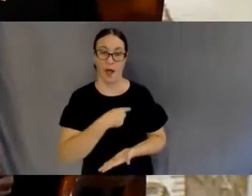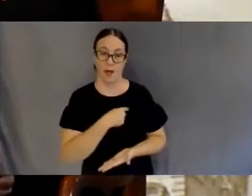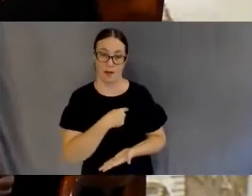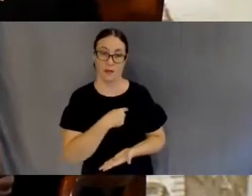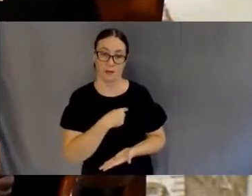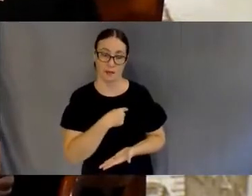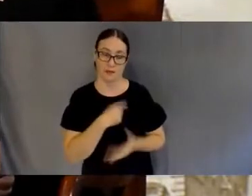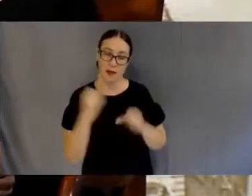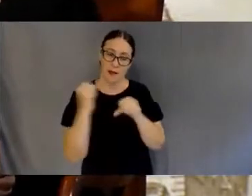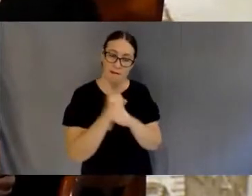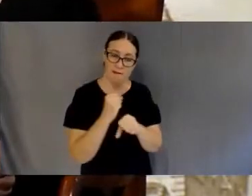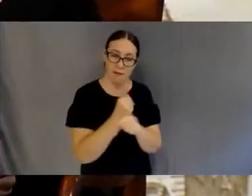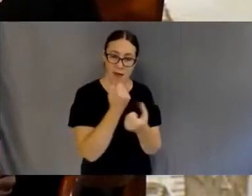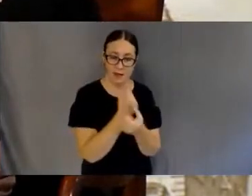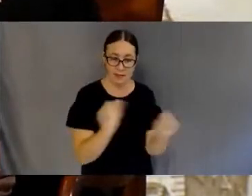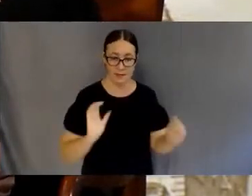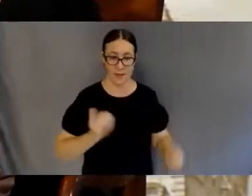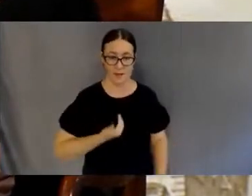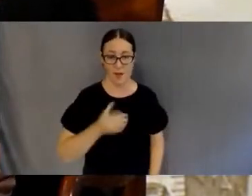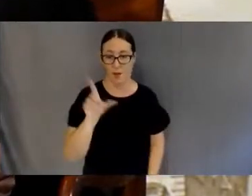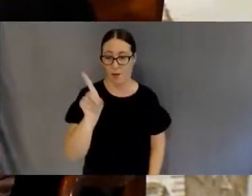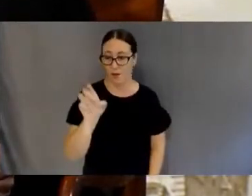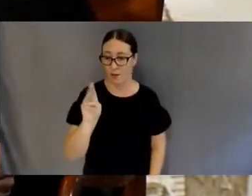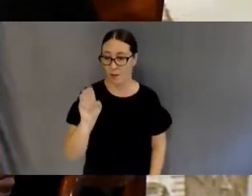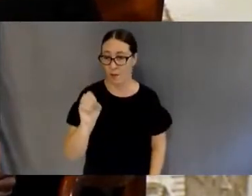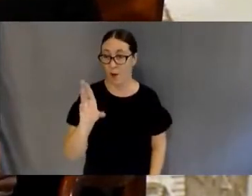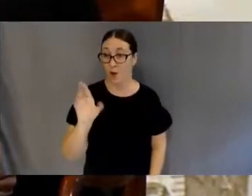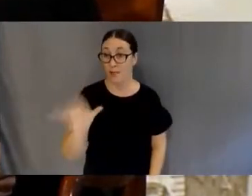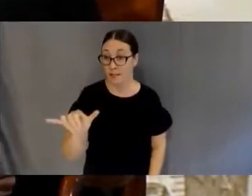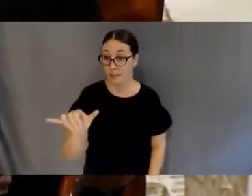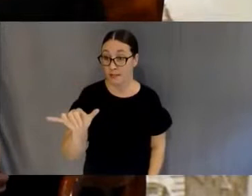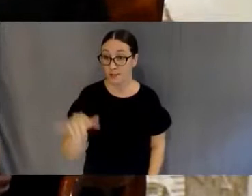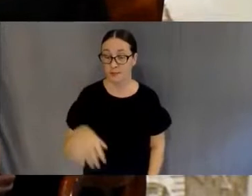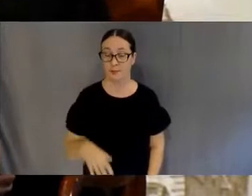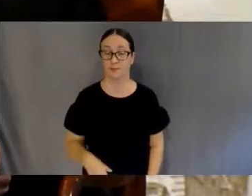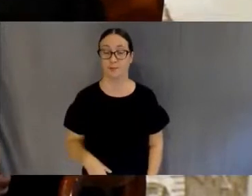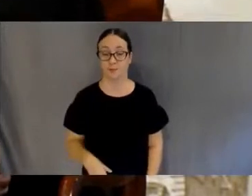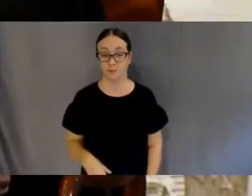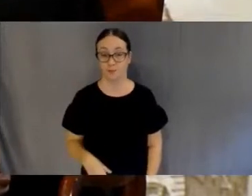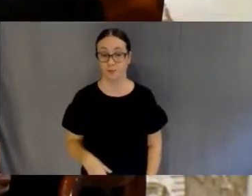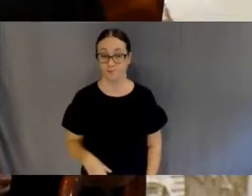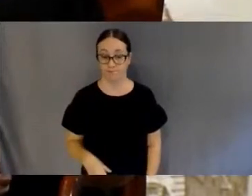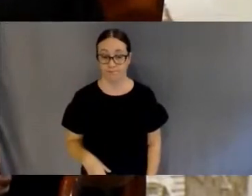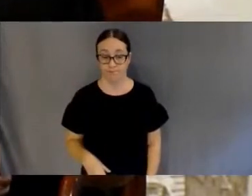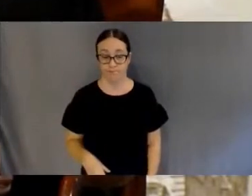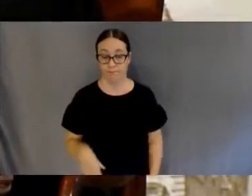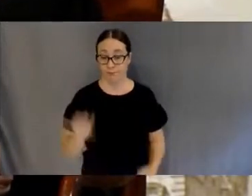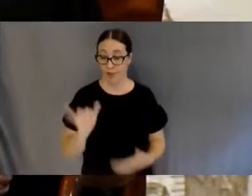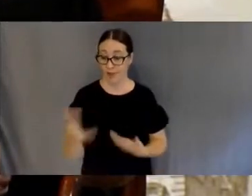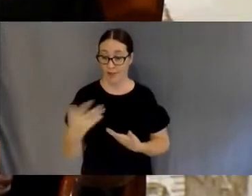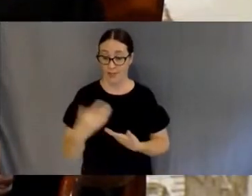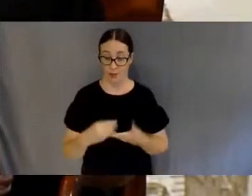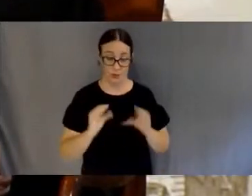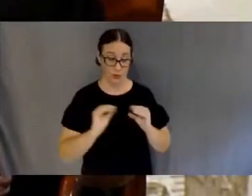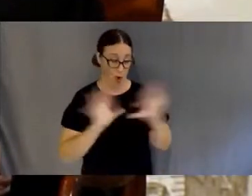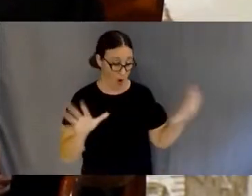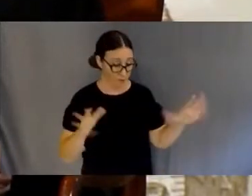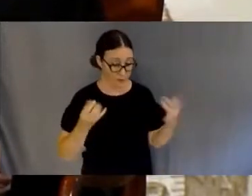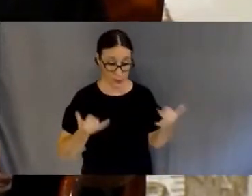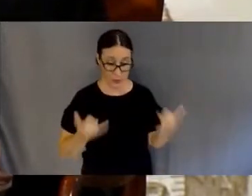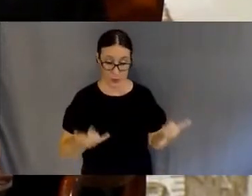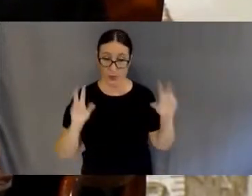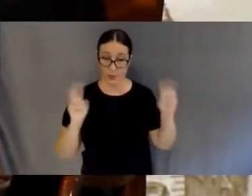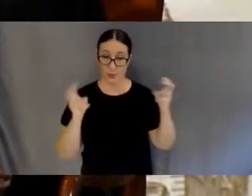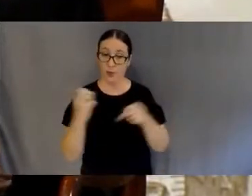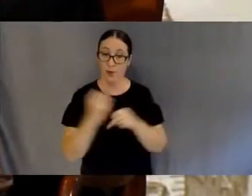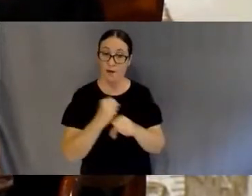fight to save our democracy. And that includes, as a most evident and current issue,